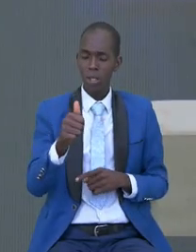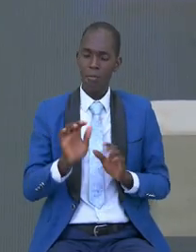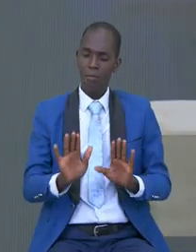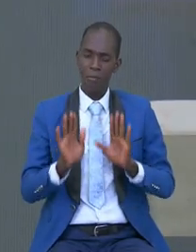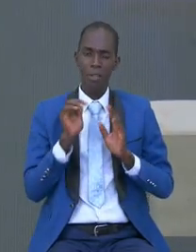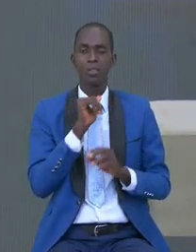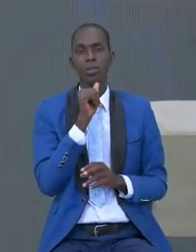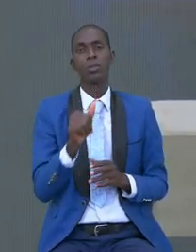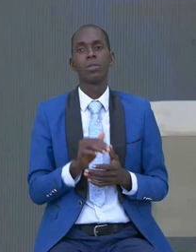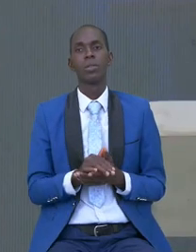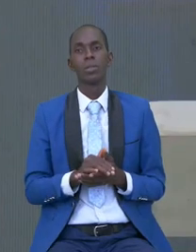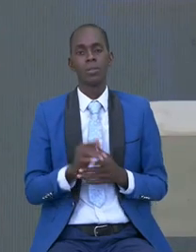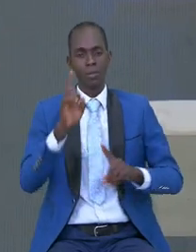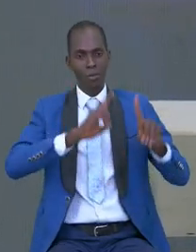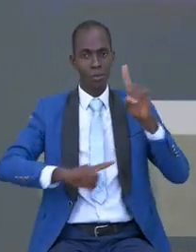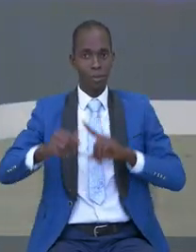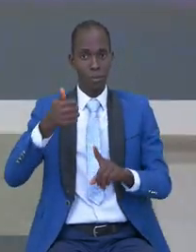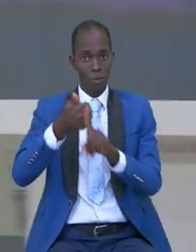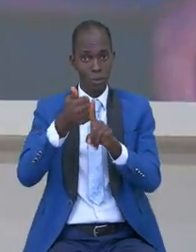not. Tell yourself.